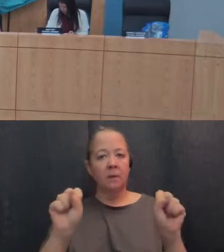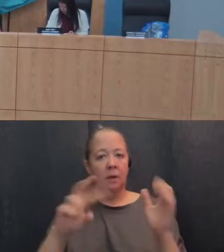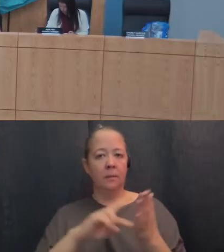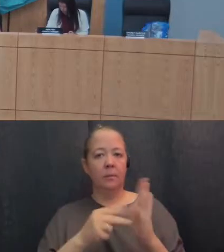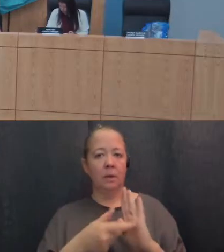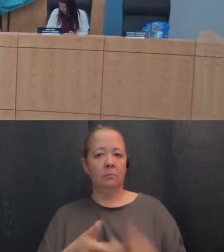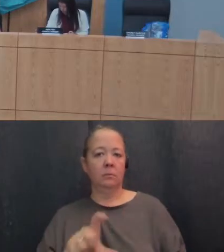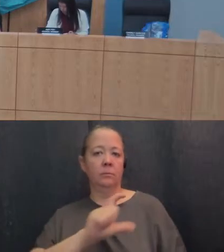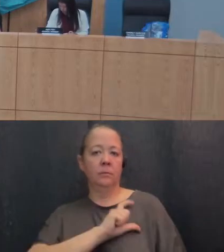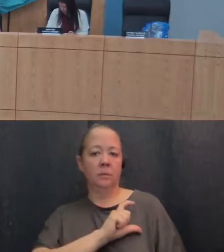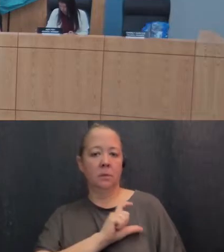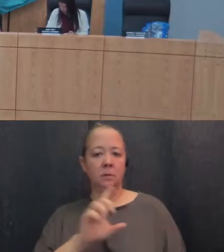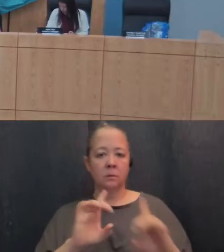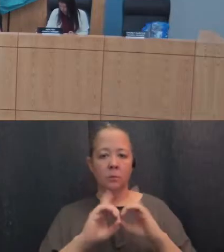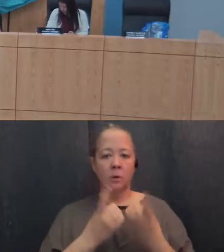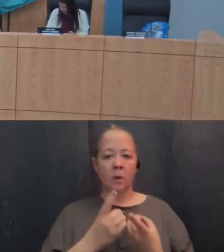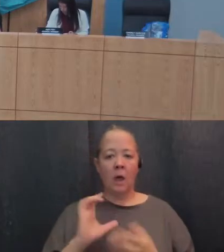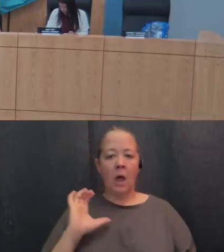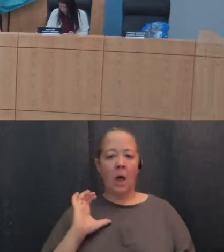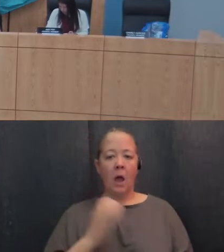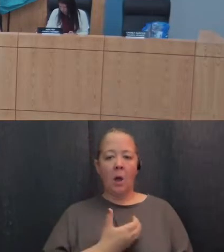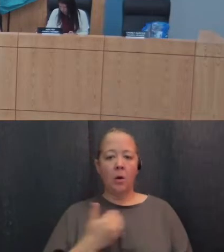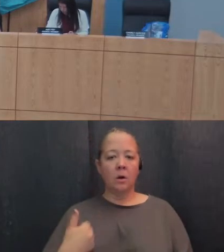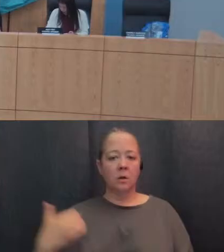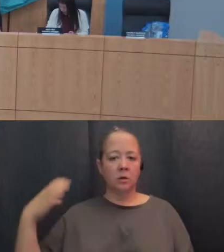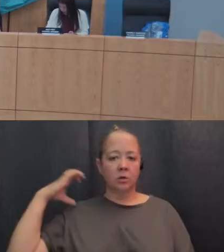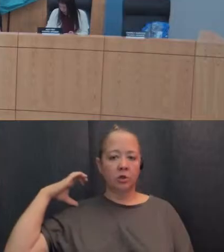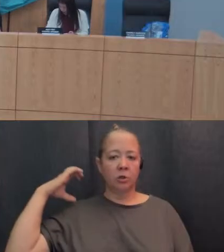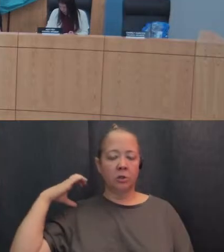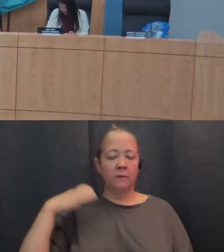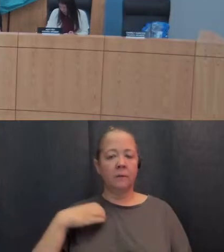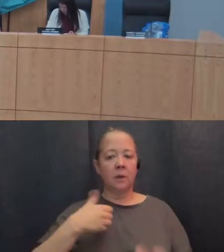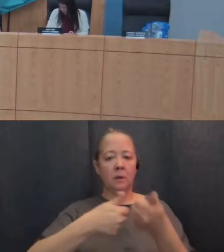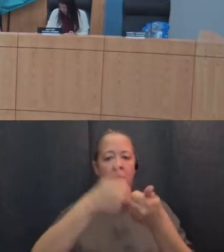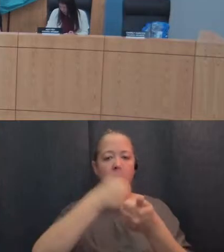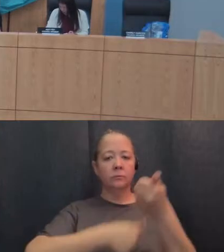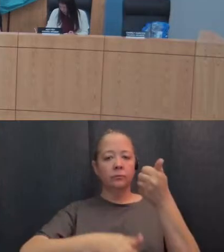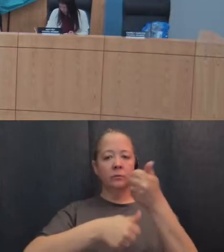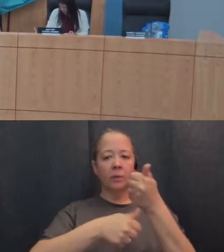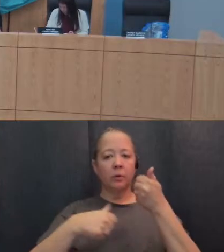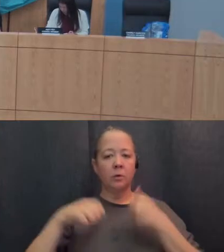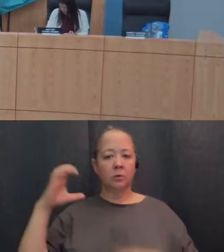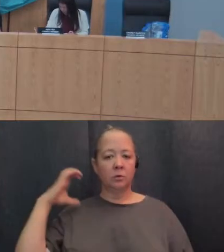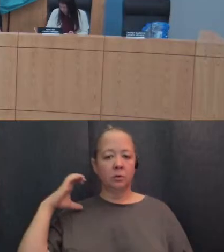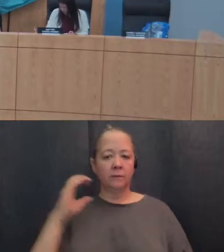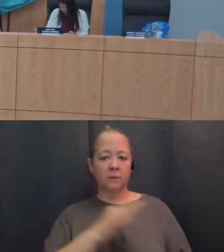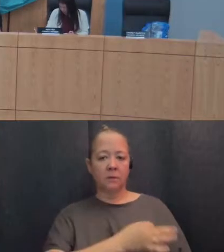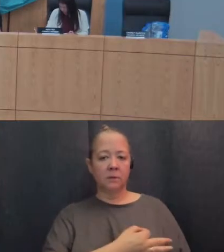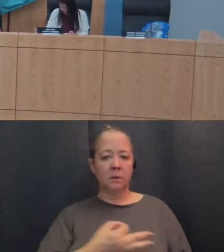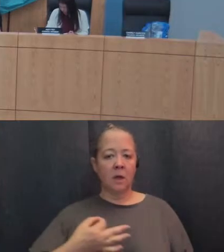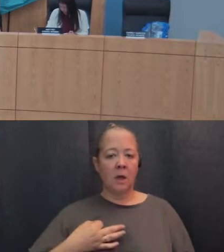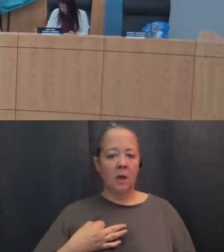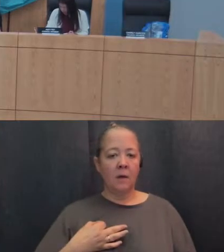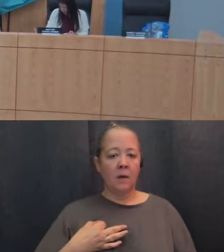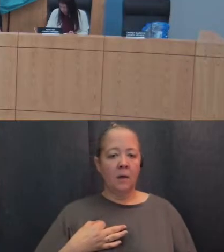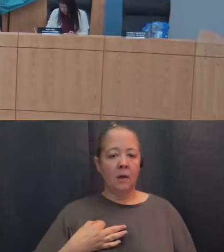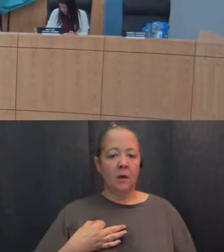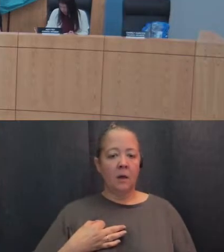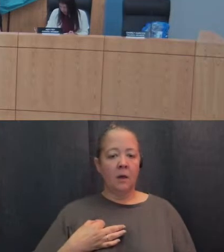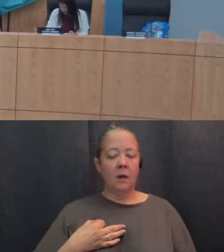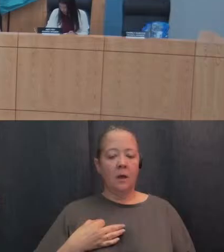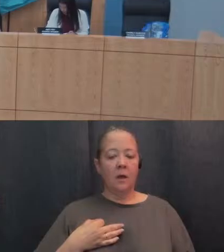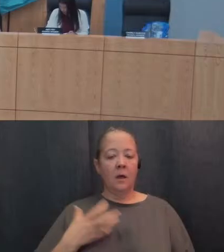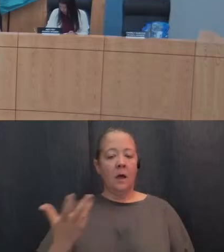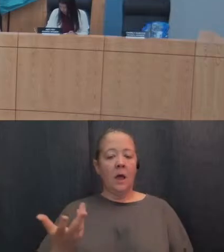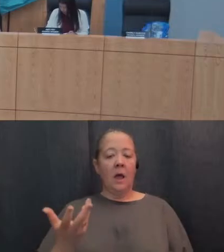Our chief and our deputy chief and their staff have really took a gutted police department and made our place